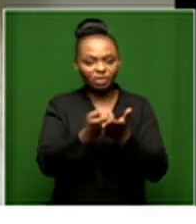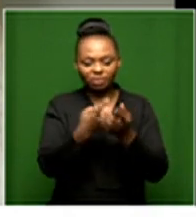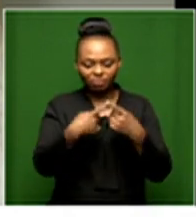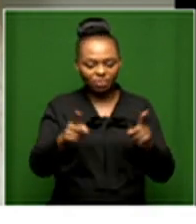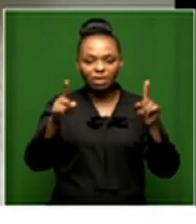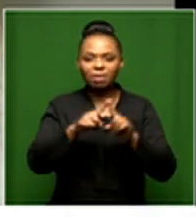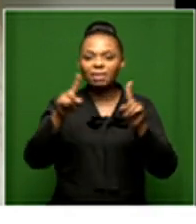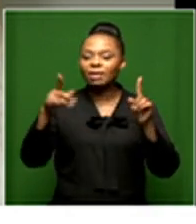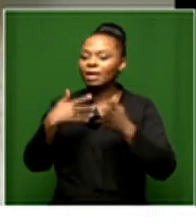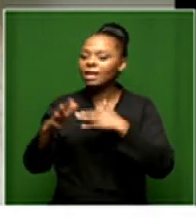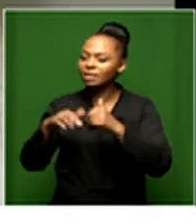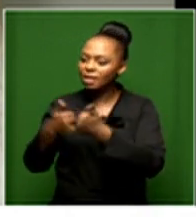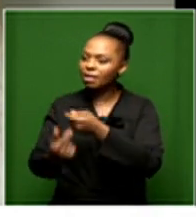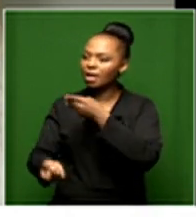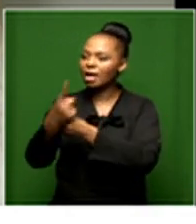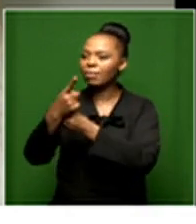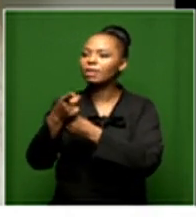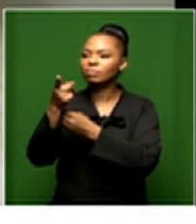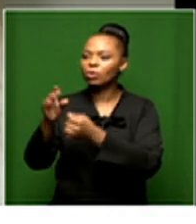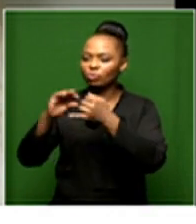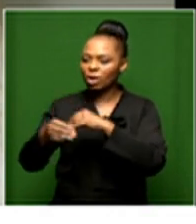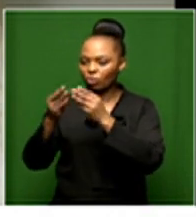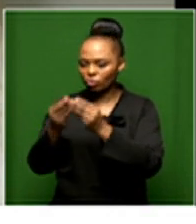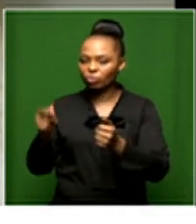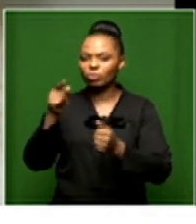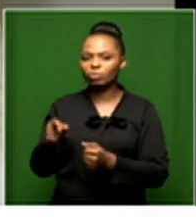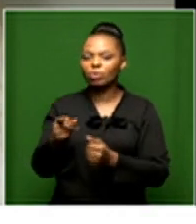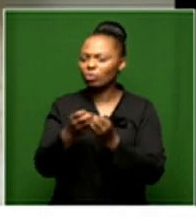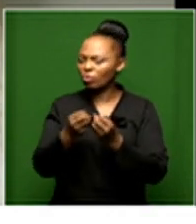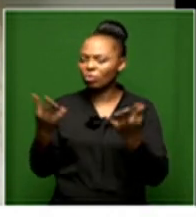tackle the challenges as they come. There's a lot of other